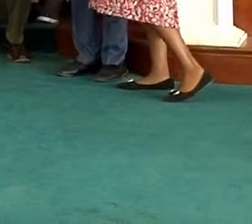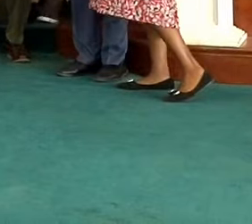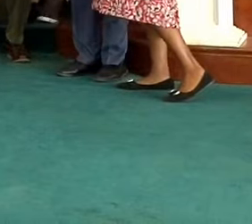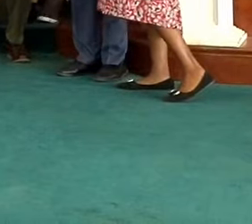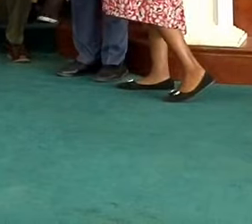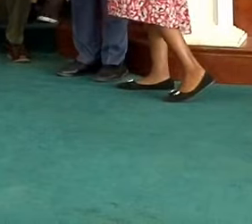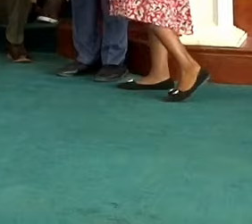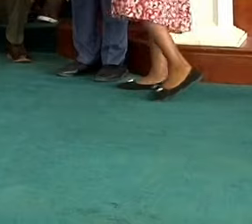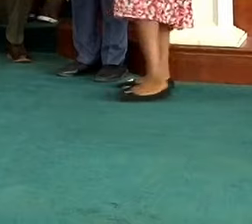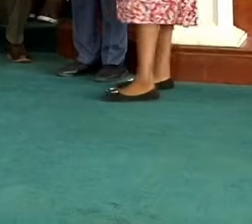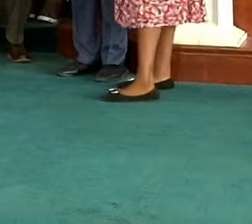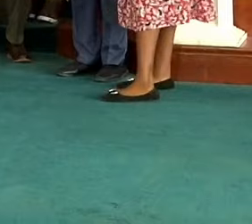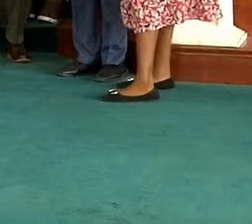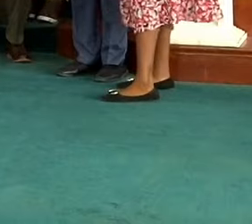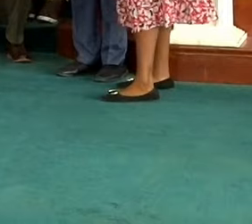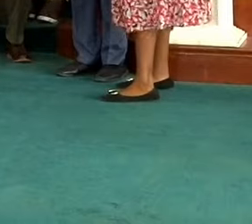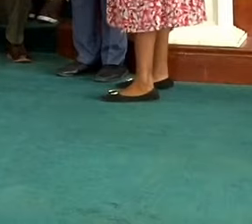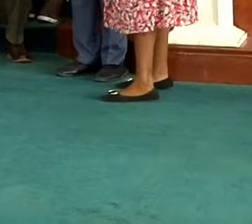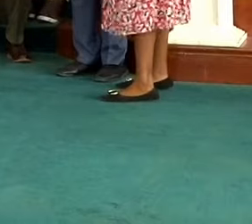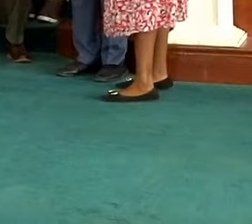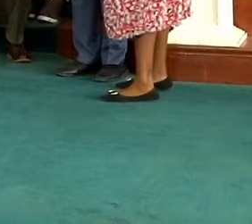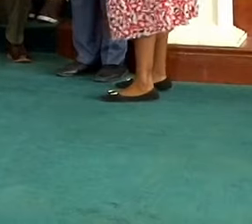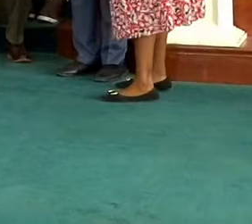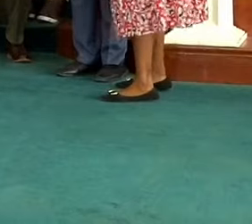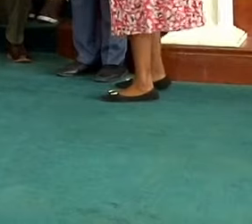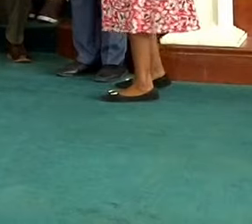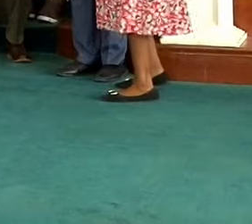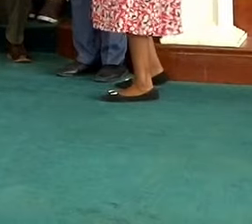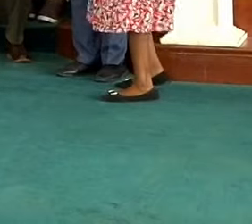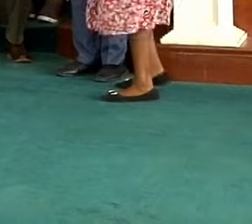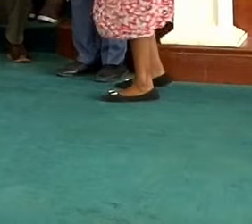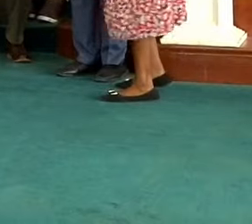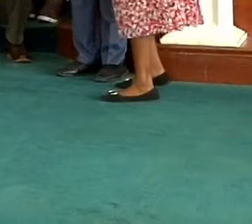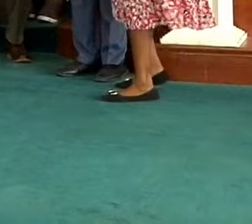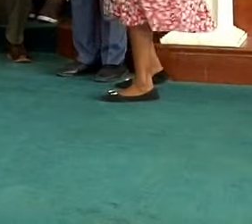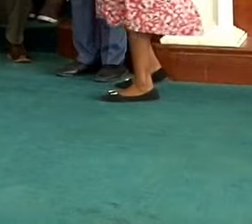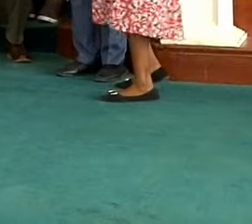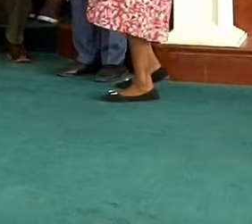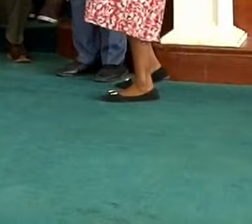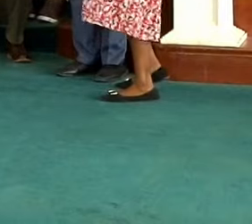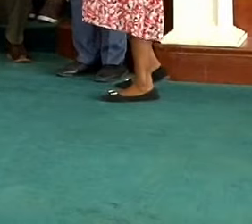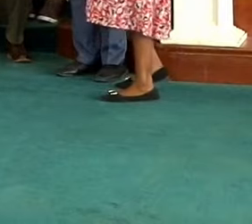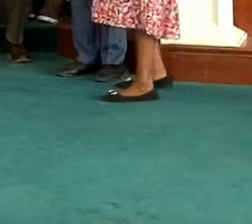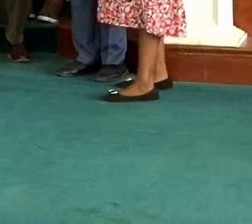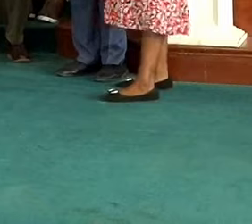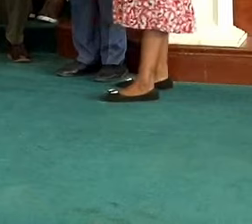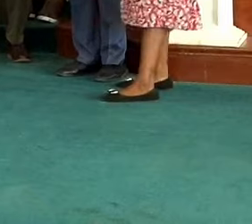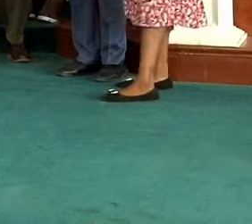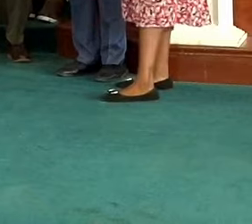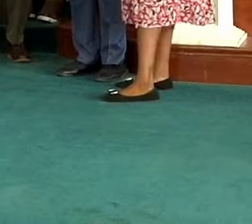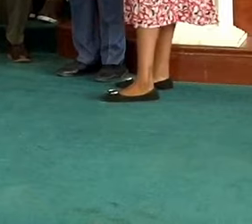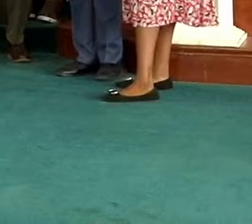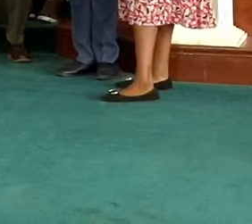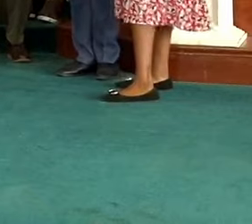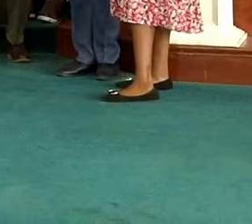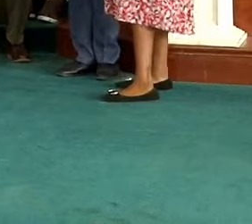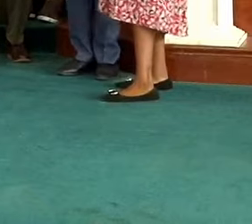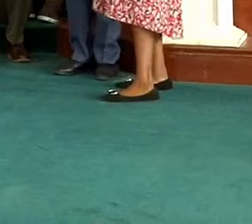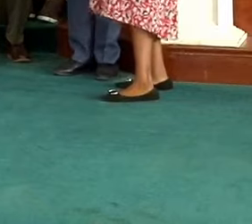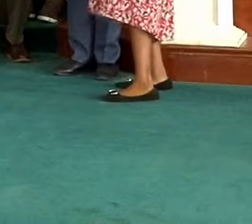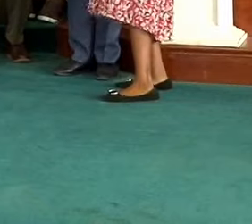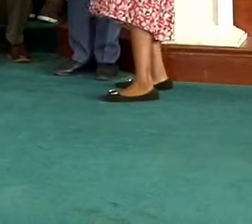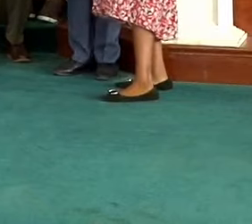in heaven, where moth and rust doth not corrupt, isn't it? Yes. And he also says